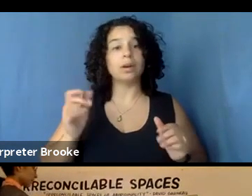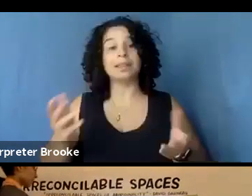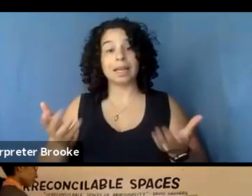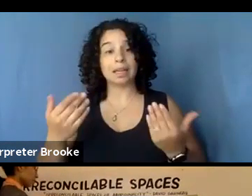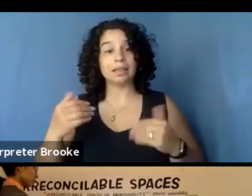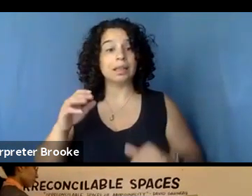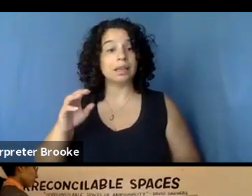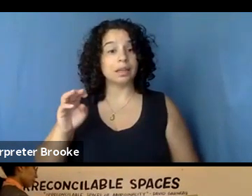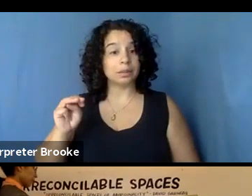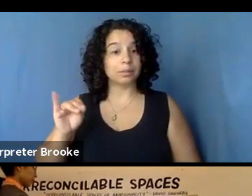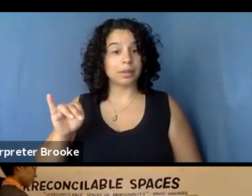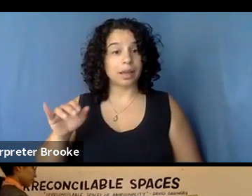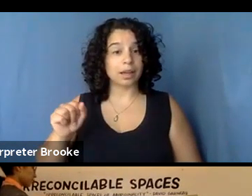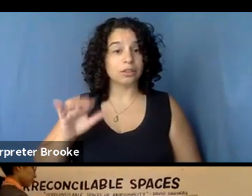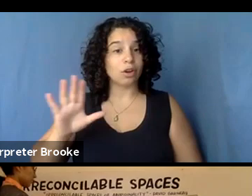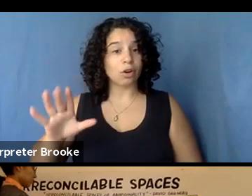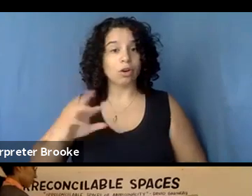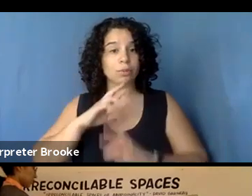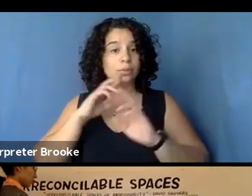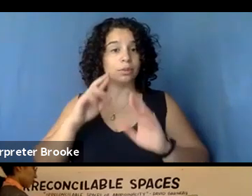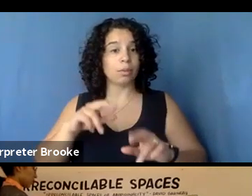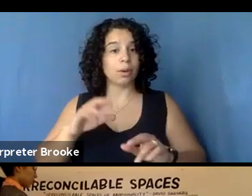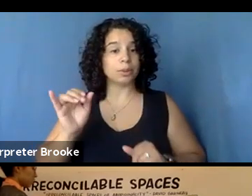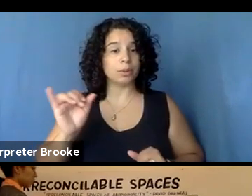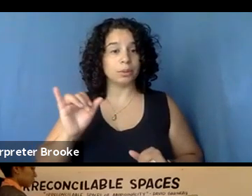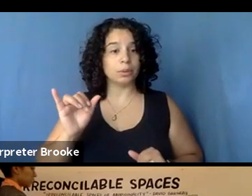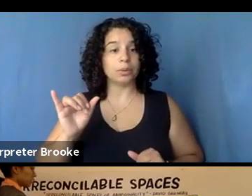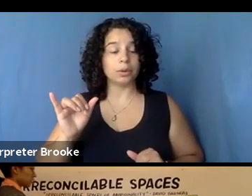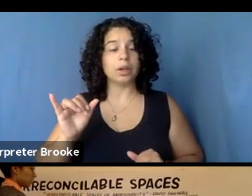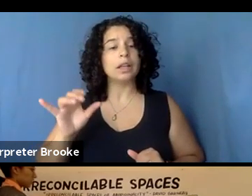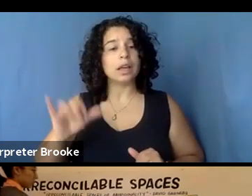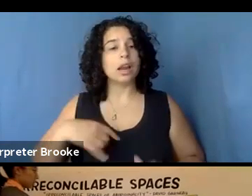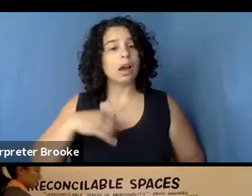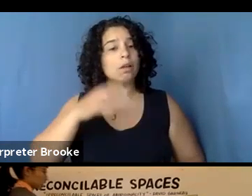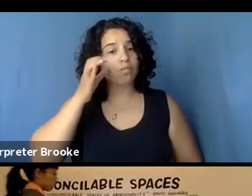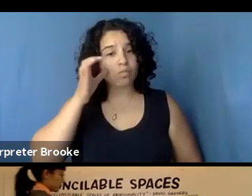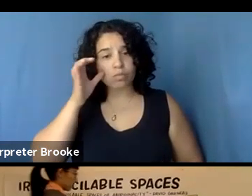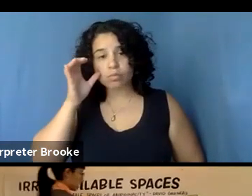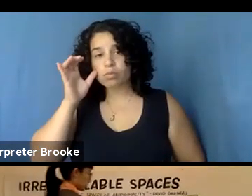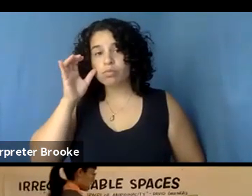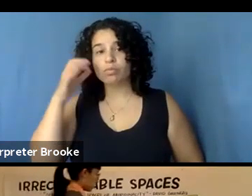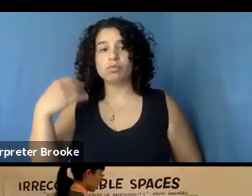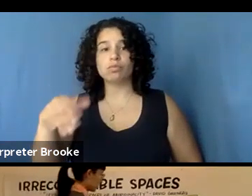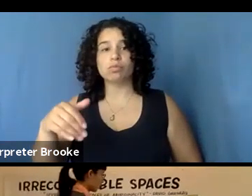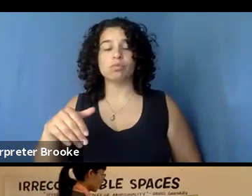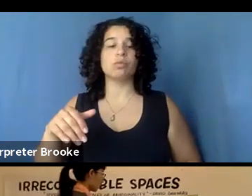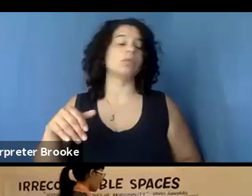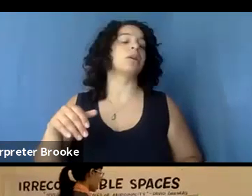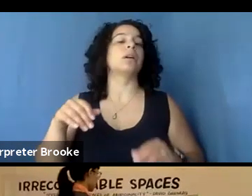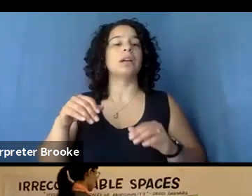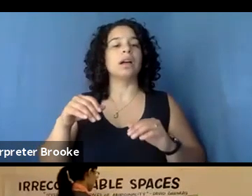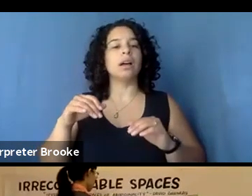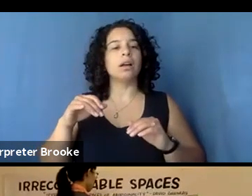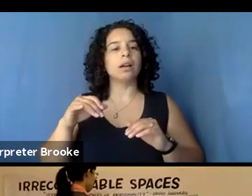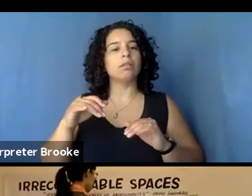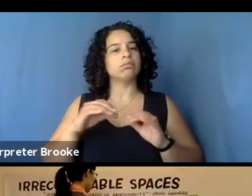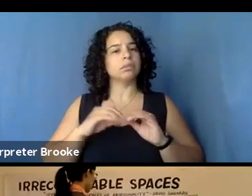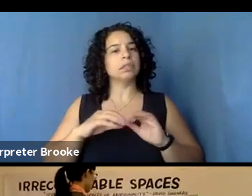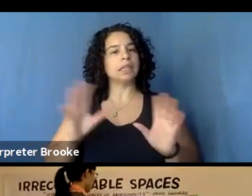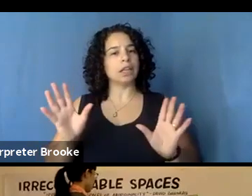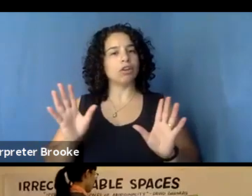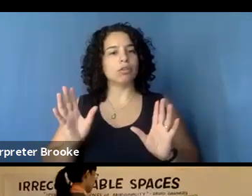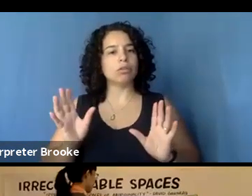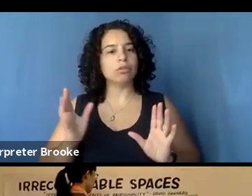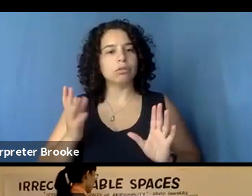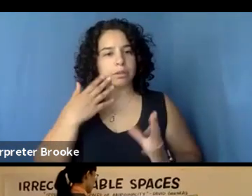Mia's sort of response, you know, as more than explication, but the pain